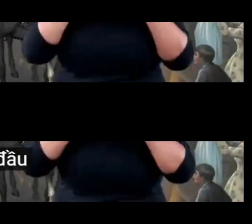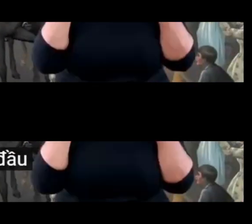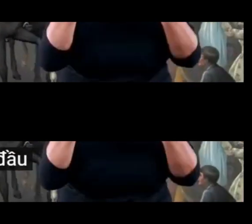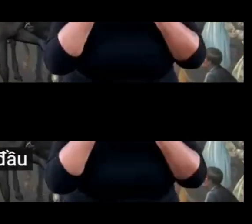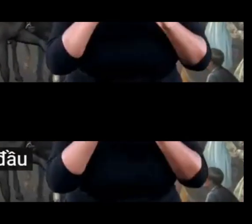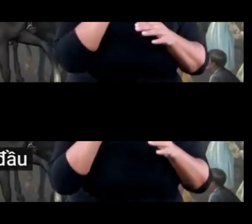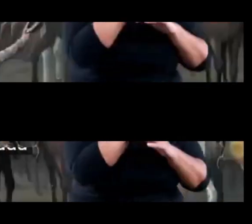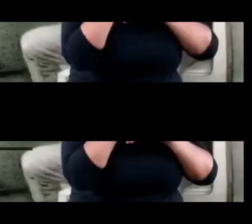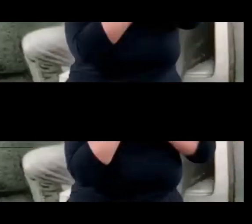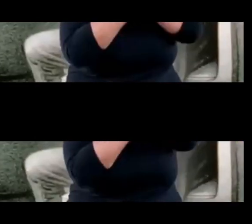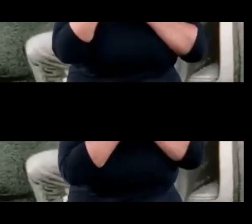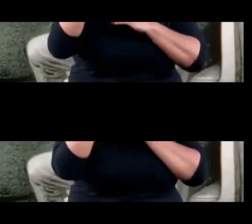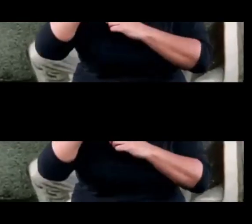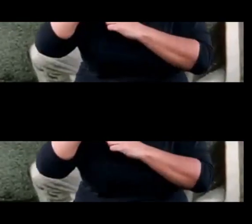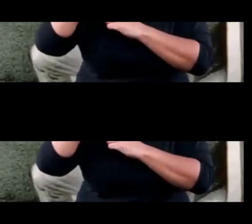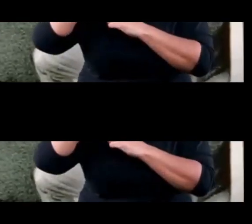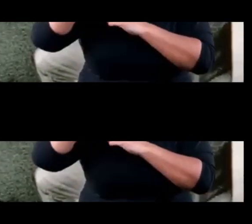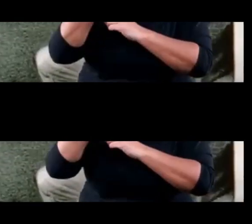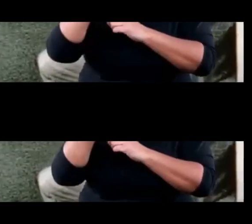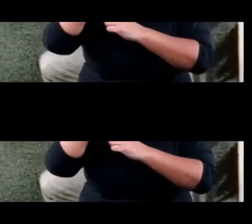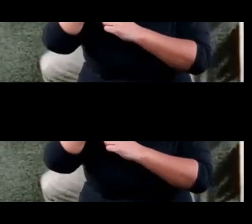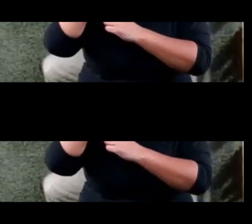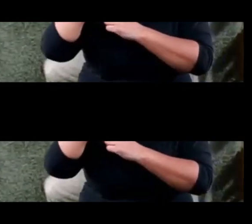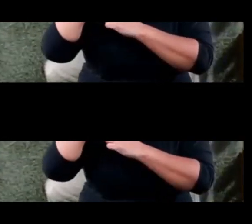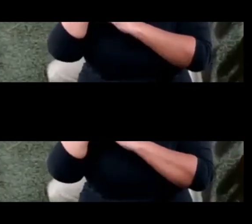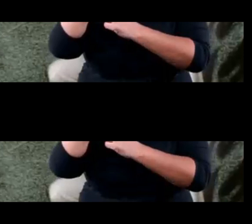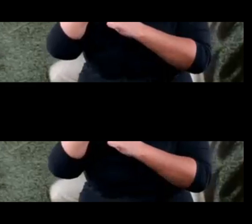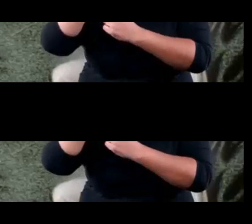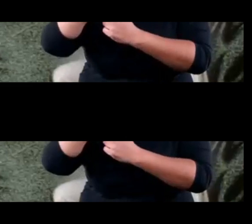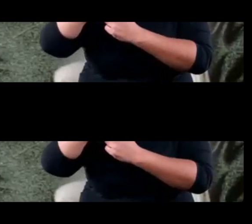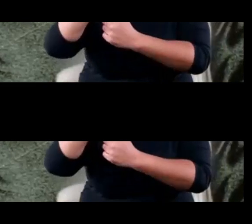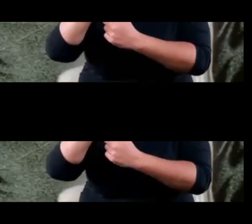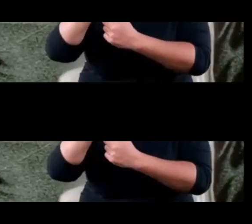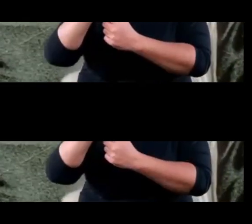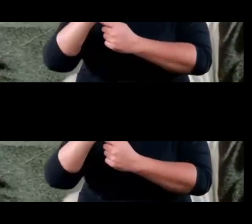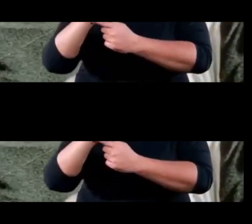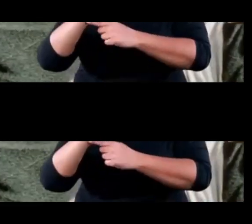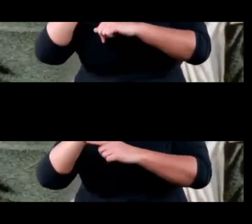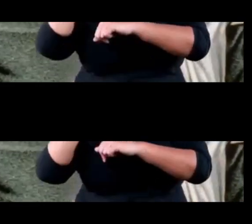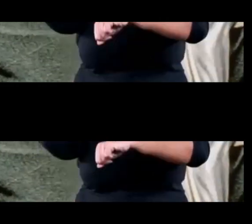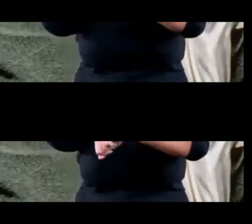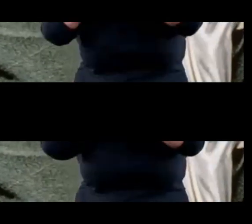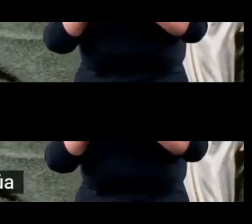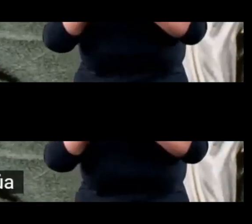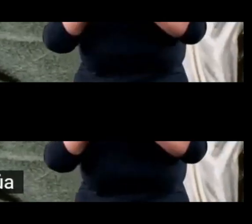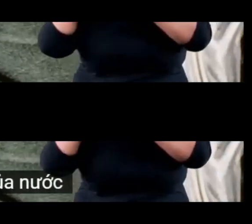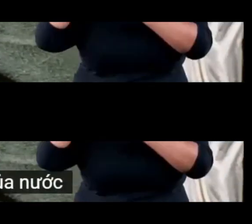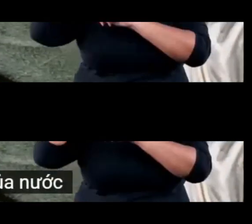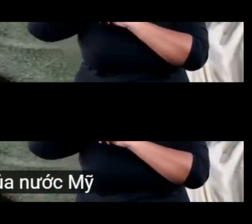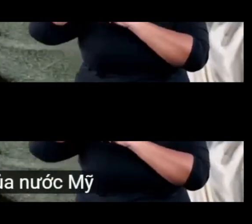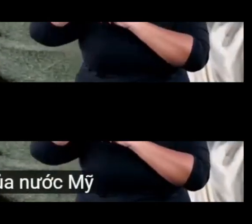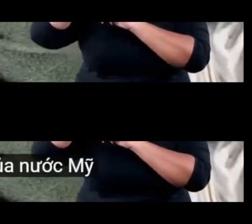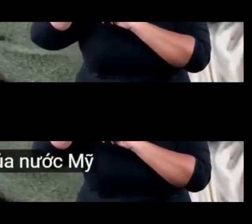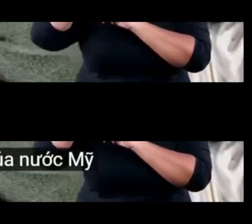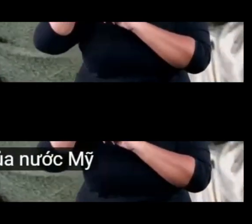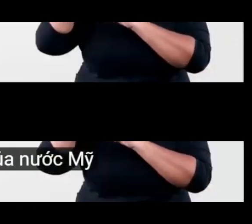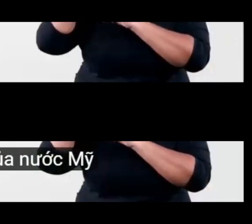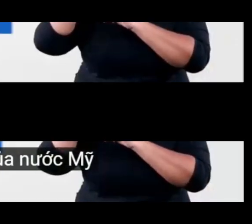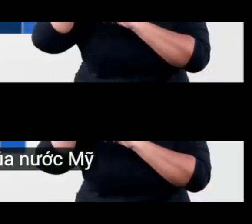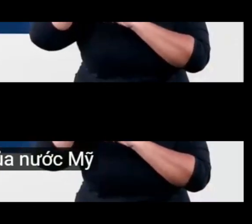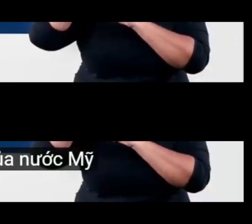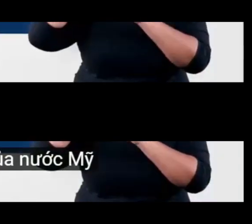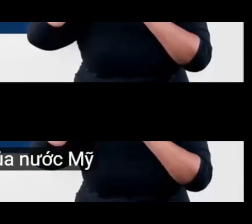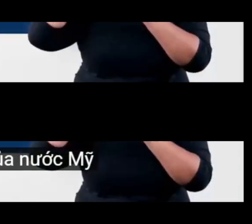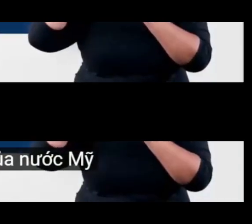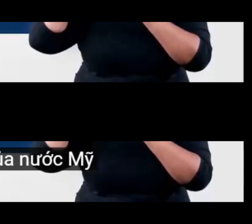country. On March 23, 1774, a future founding father of America,